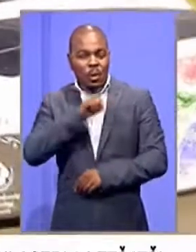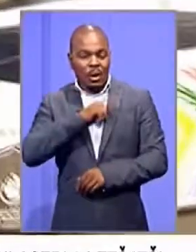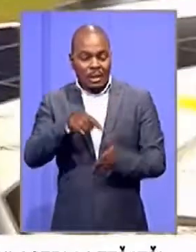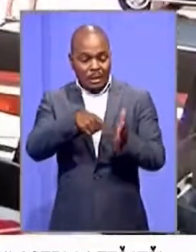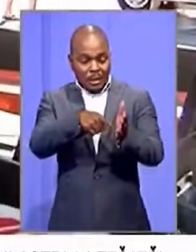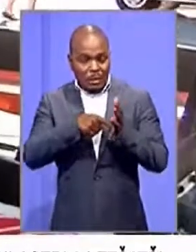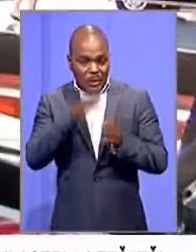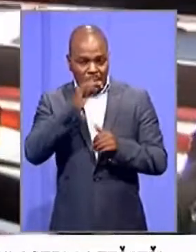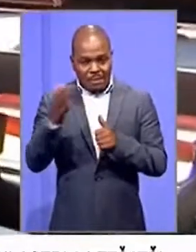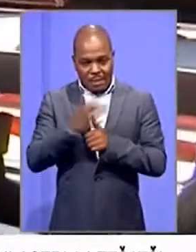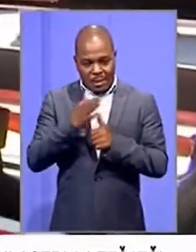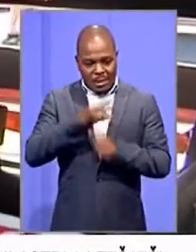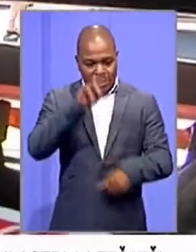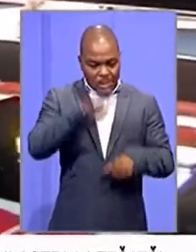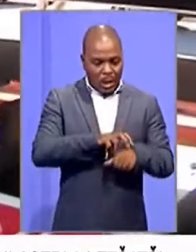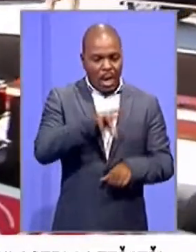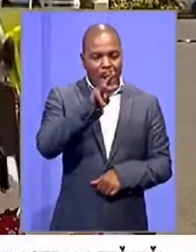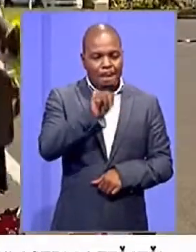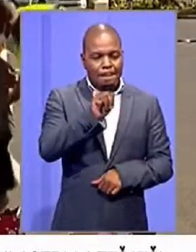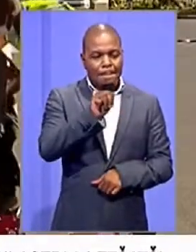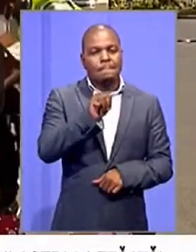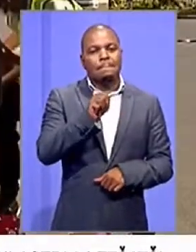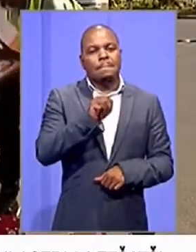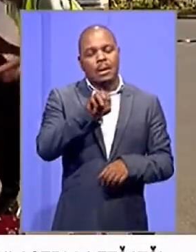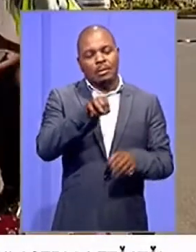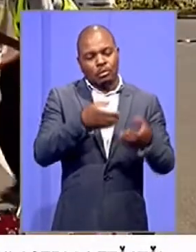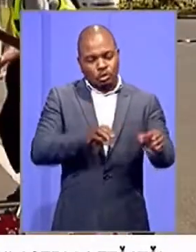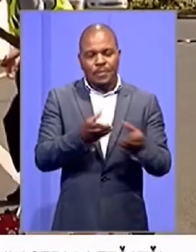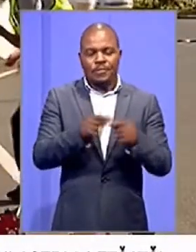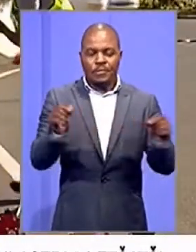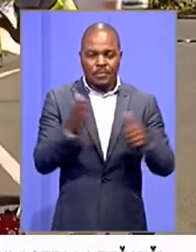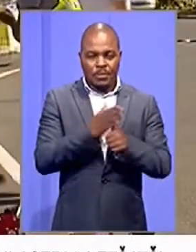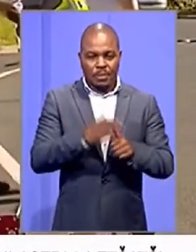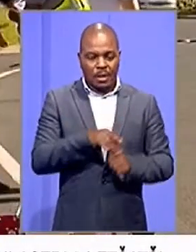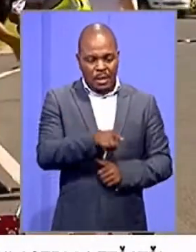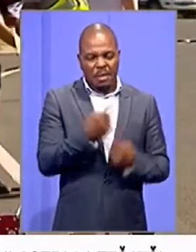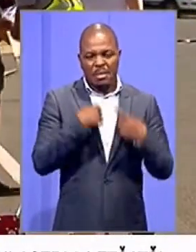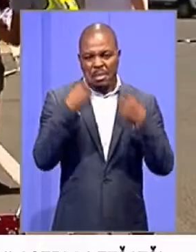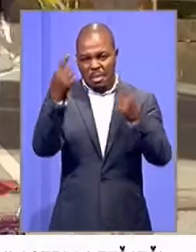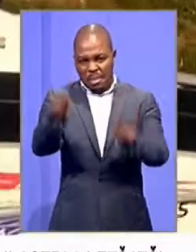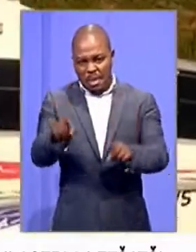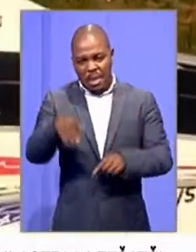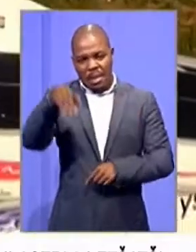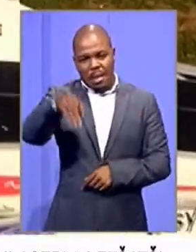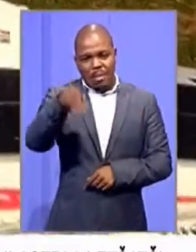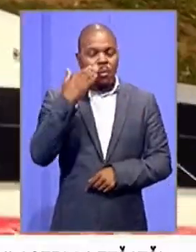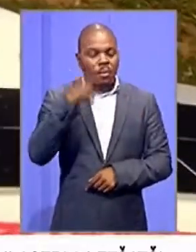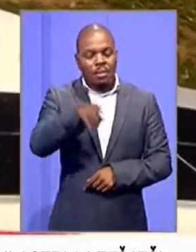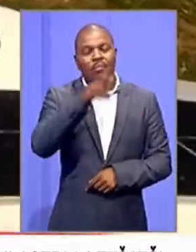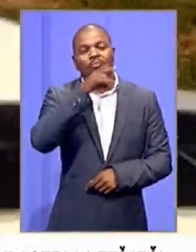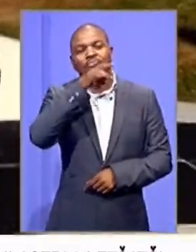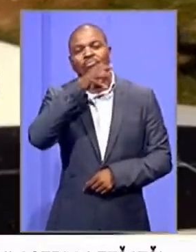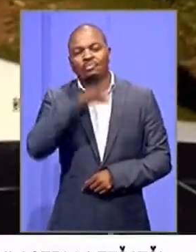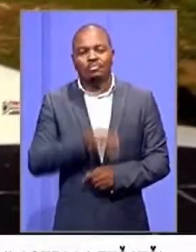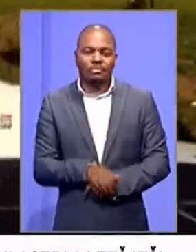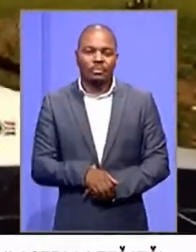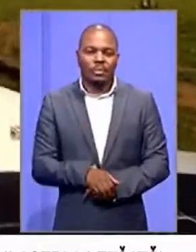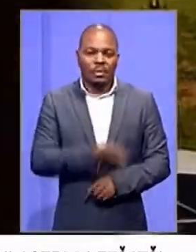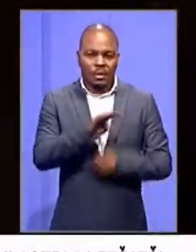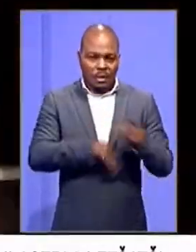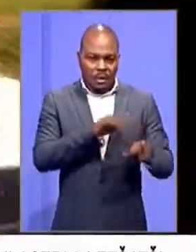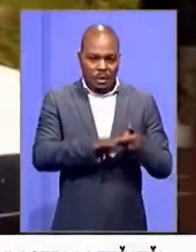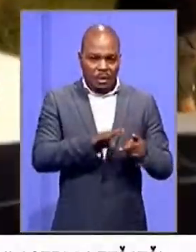complete his masters with us. Setlhopha sa Sanchesas se solofetse go goroga kwa Windhoek, Namibia ka lamatlhatso. Ba tla etela